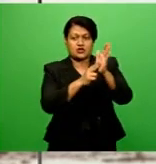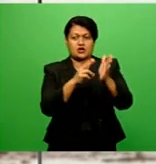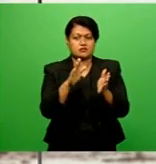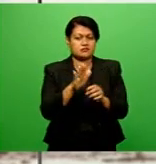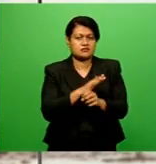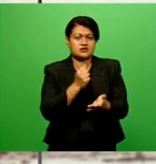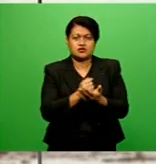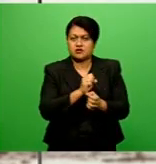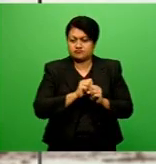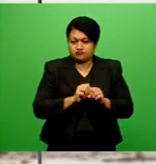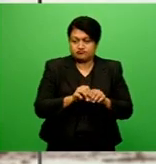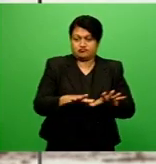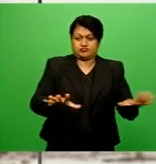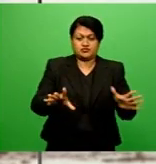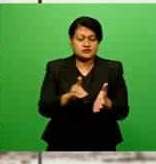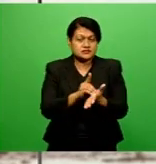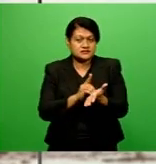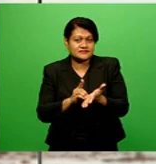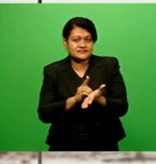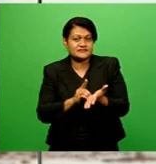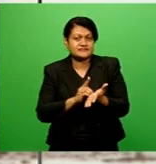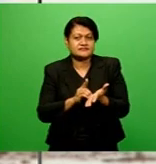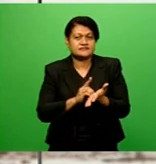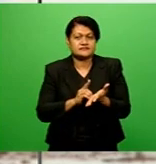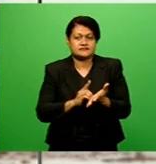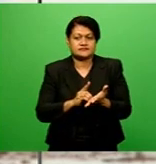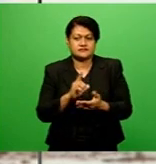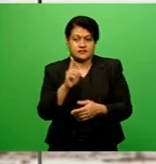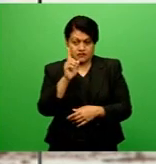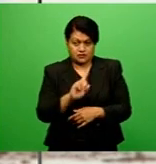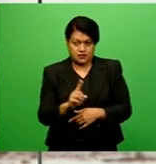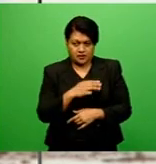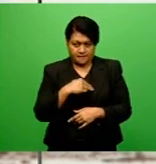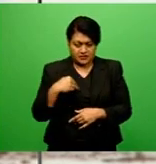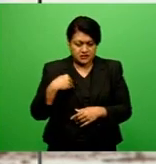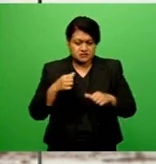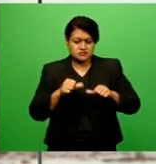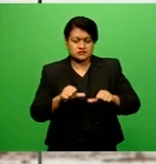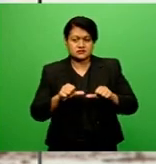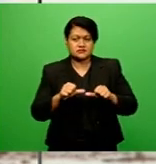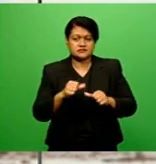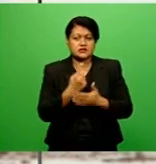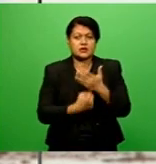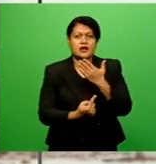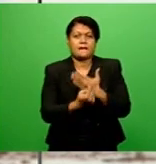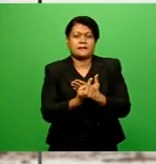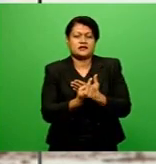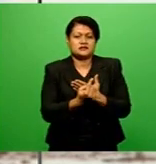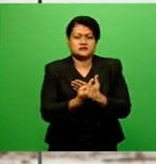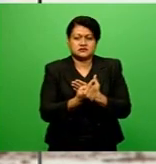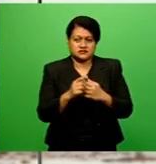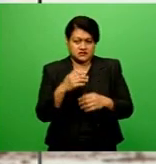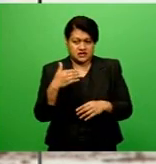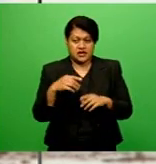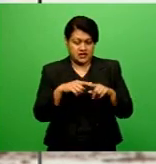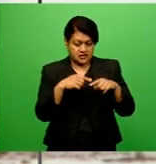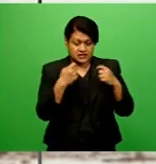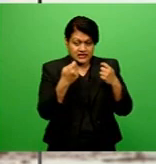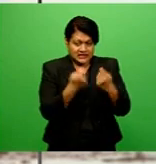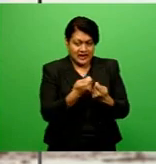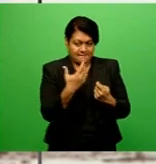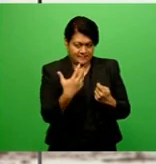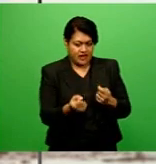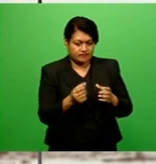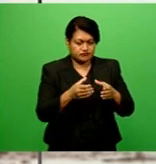a media briefing today, Minister for Defence Inia Seriratu confirmed health teams were deployed 2 days ago.